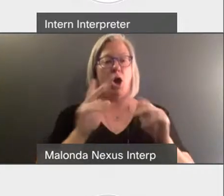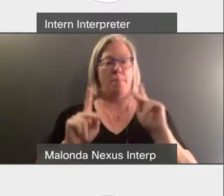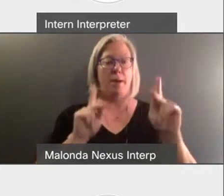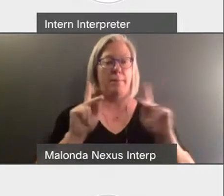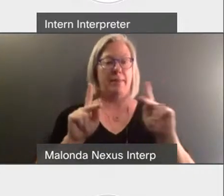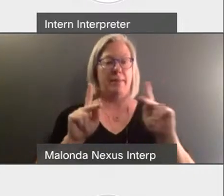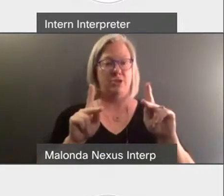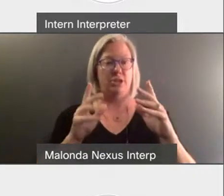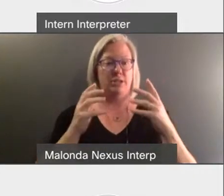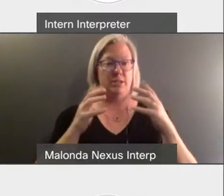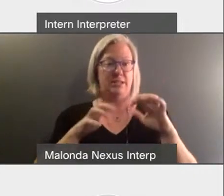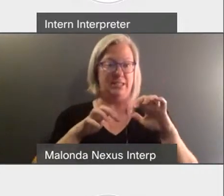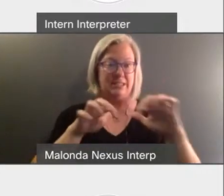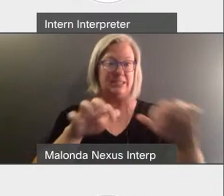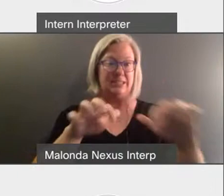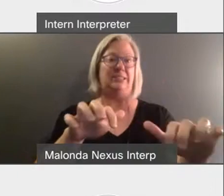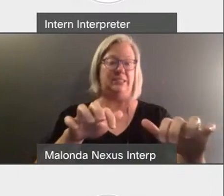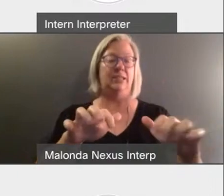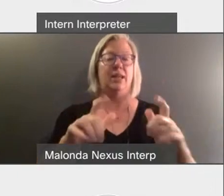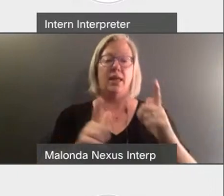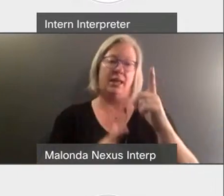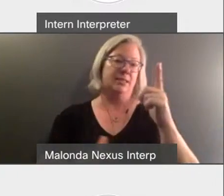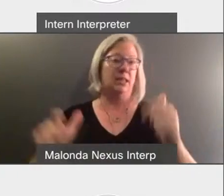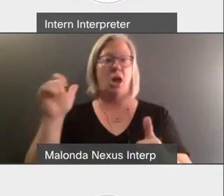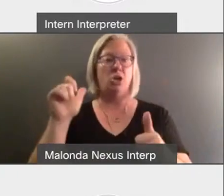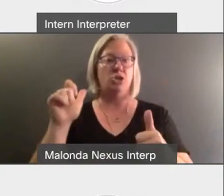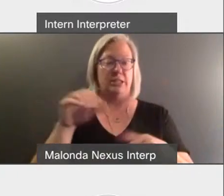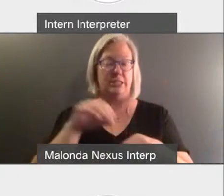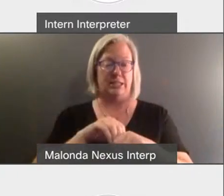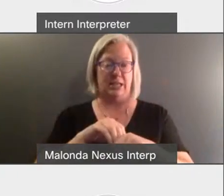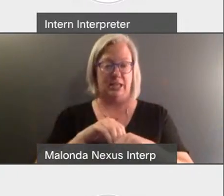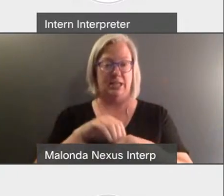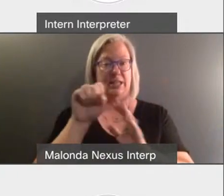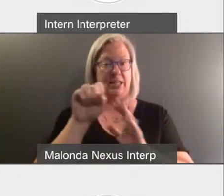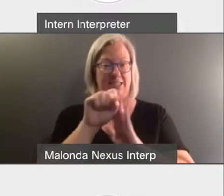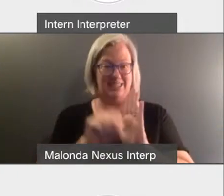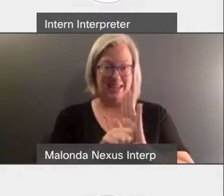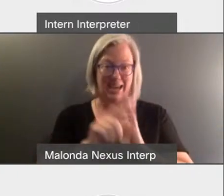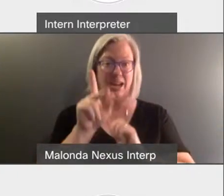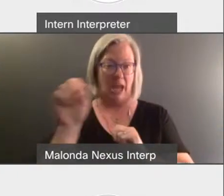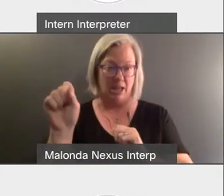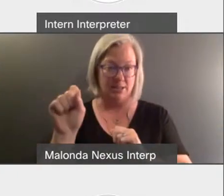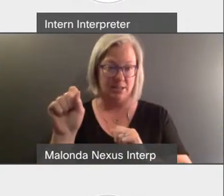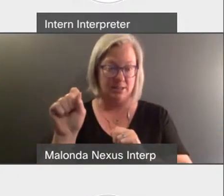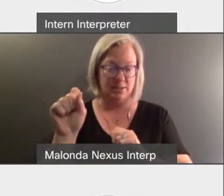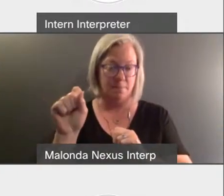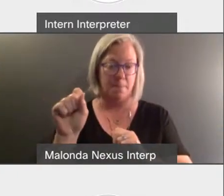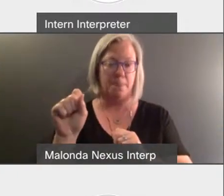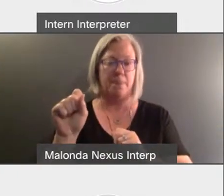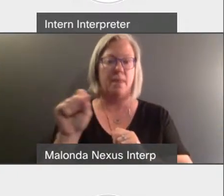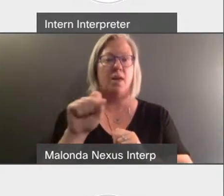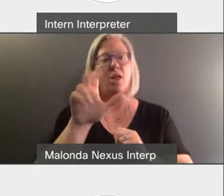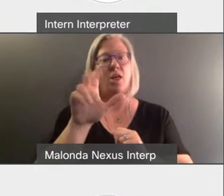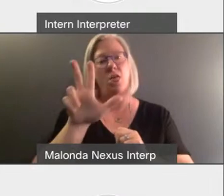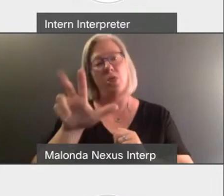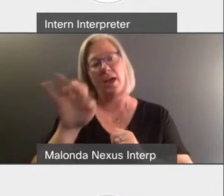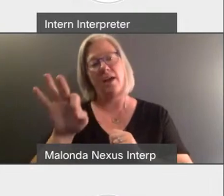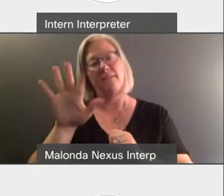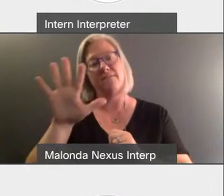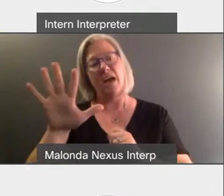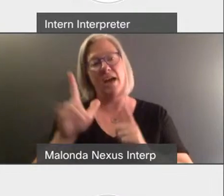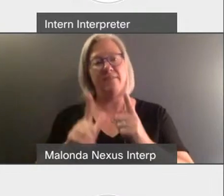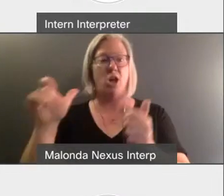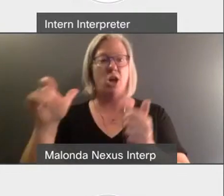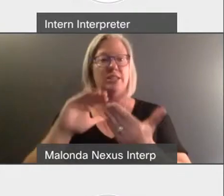density is the largest in the state of Kansas. Share 3 of the 5 largest cities